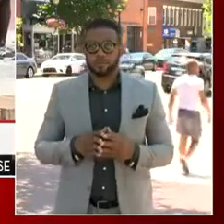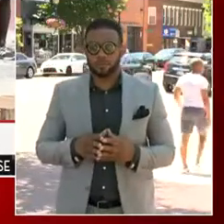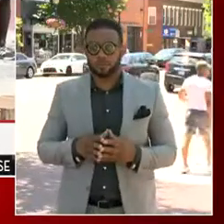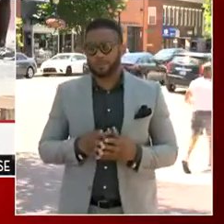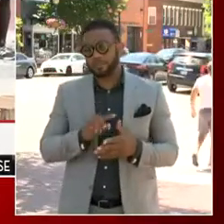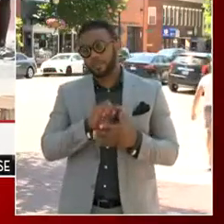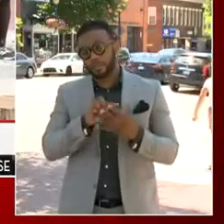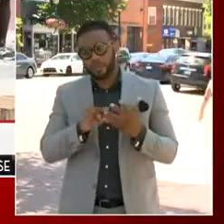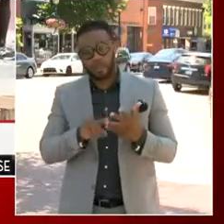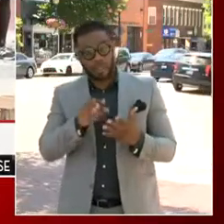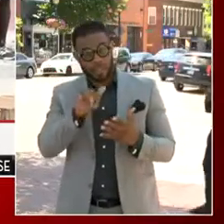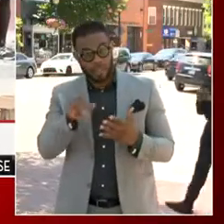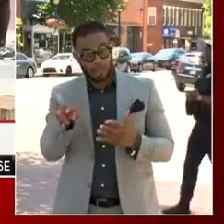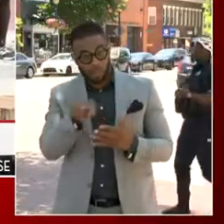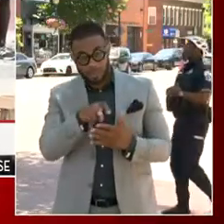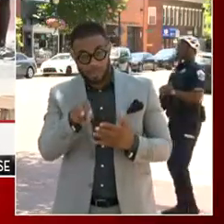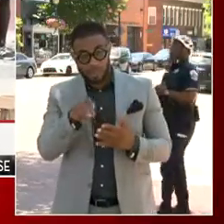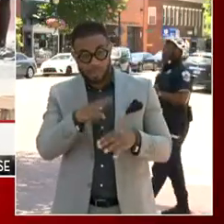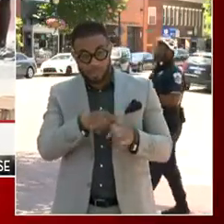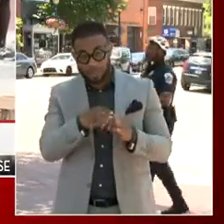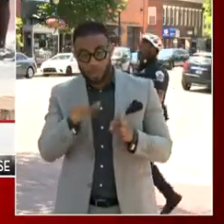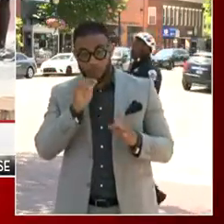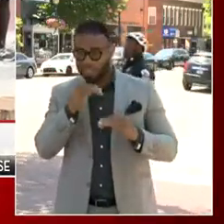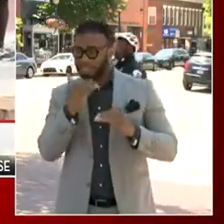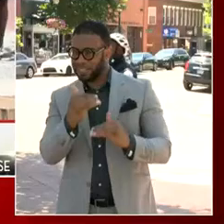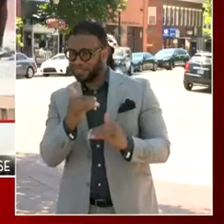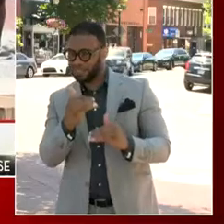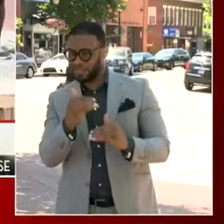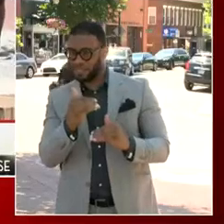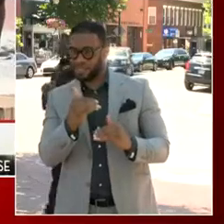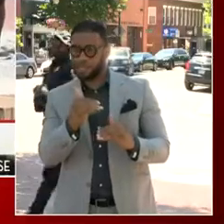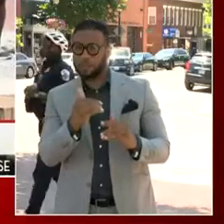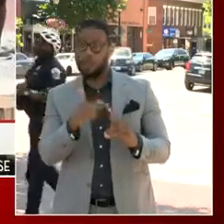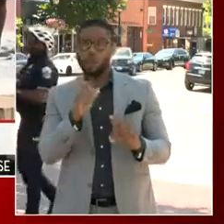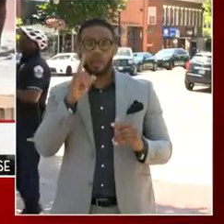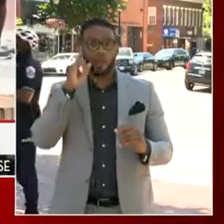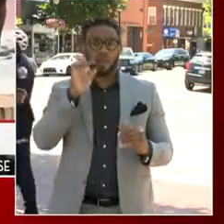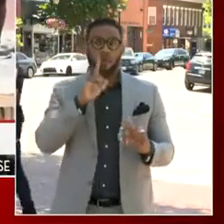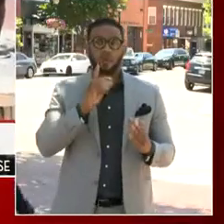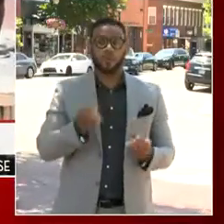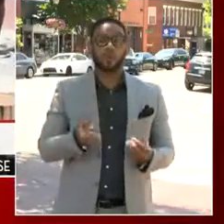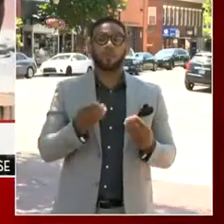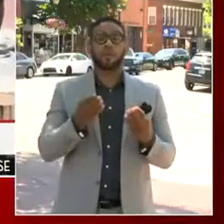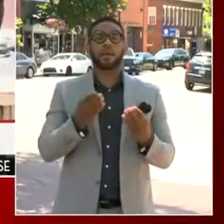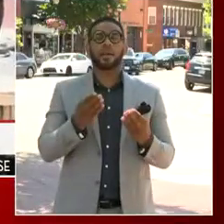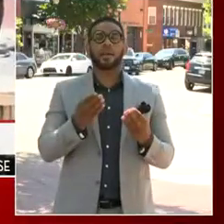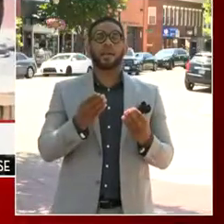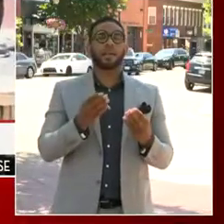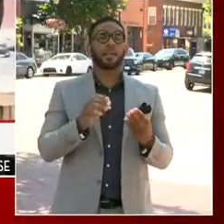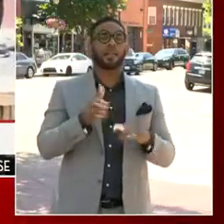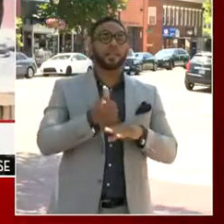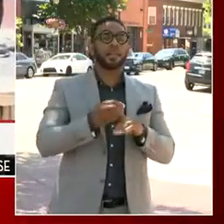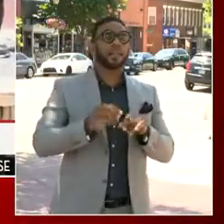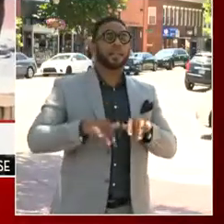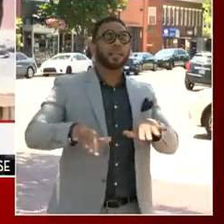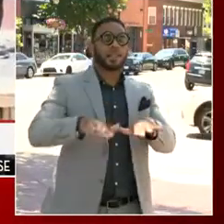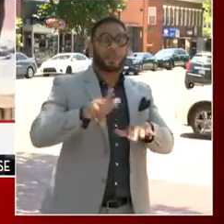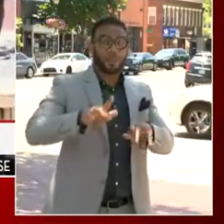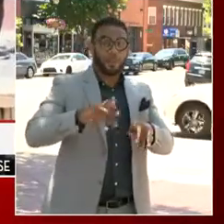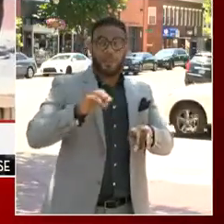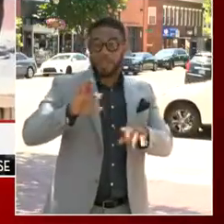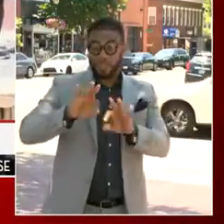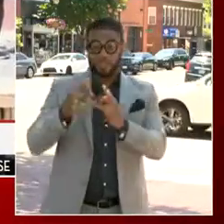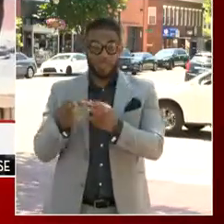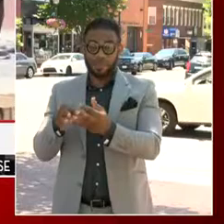And that transition period will be limited, but we think that it will provide the landing pad that people and